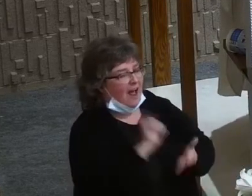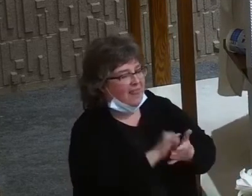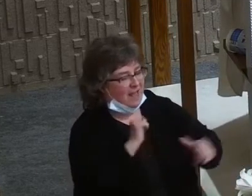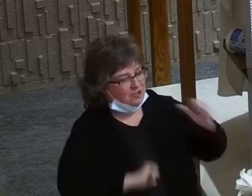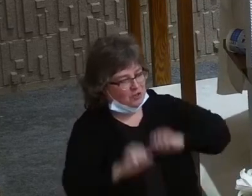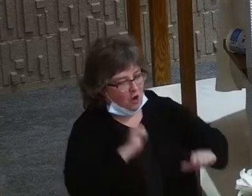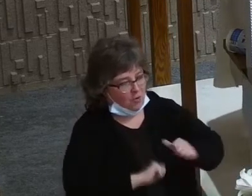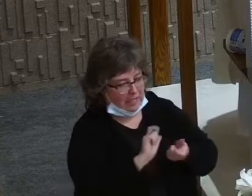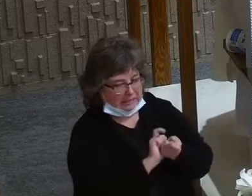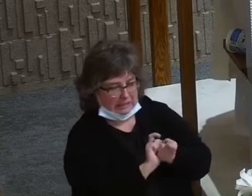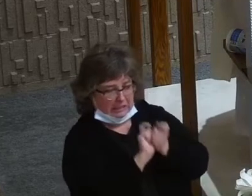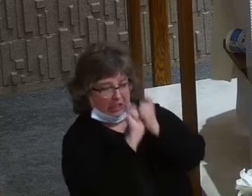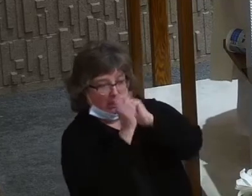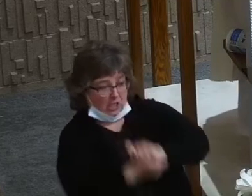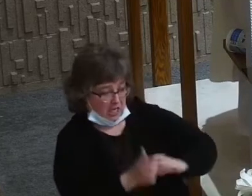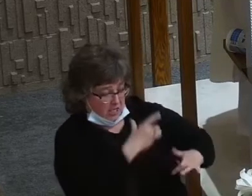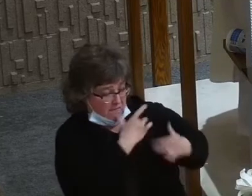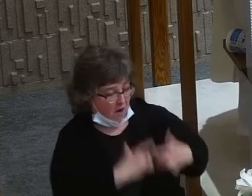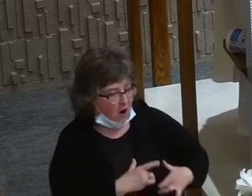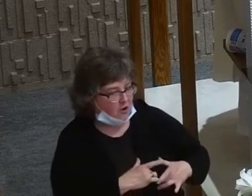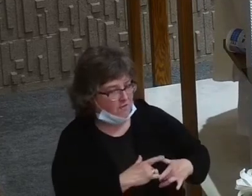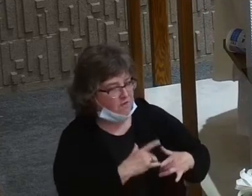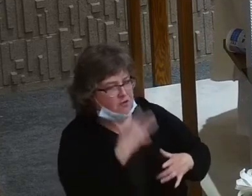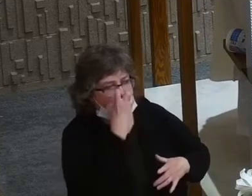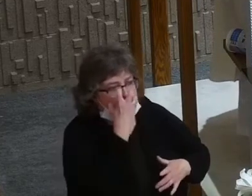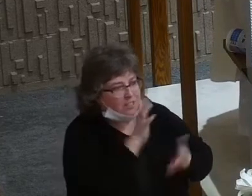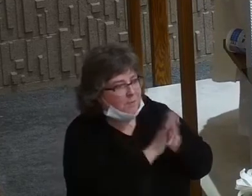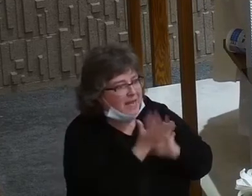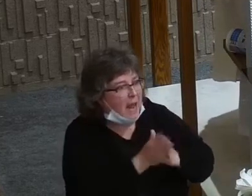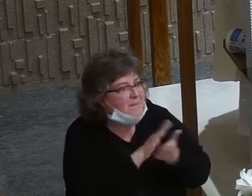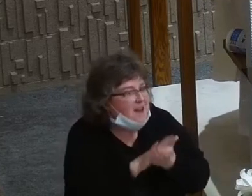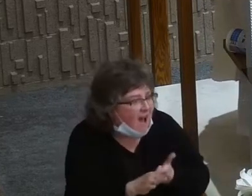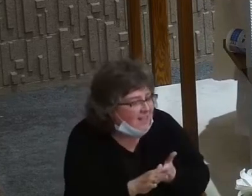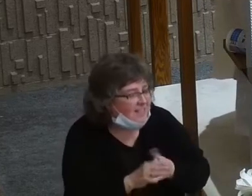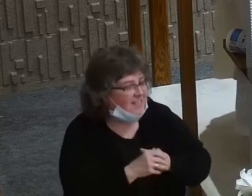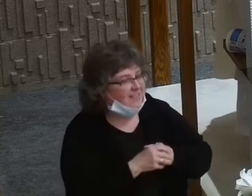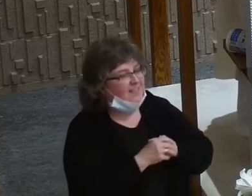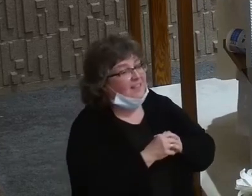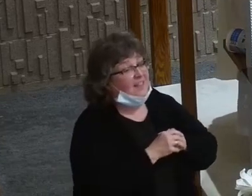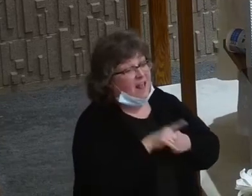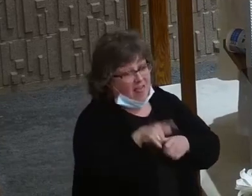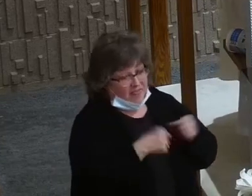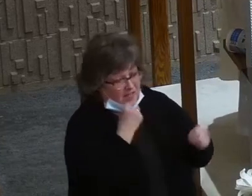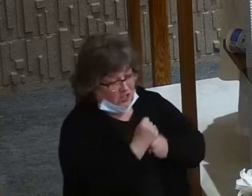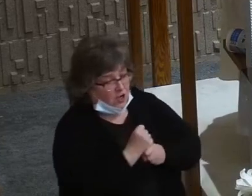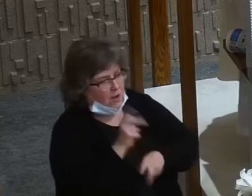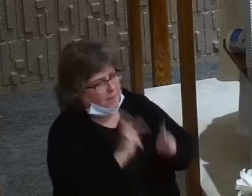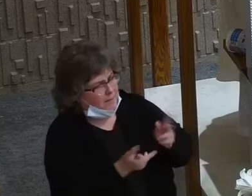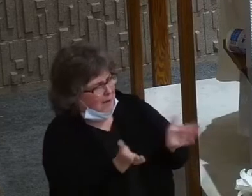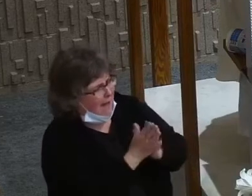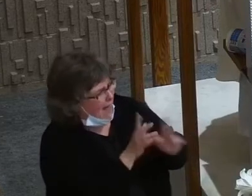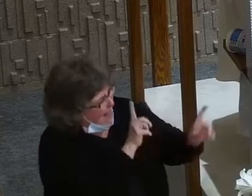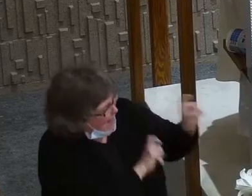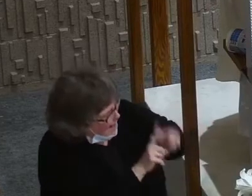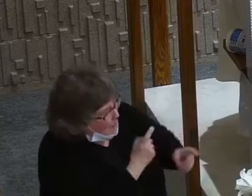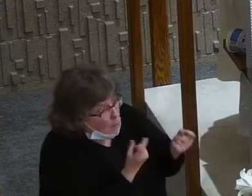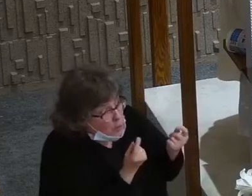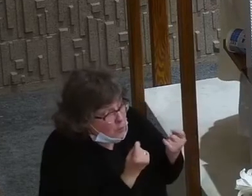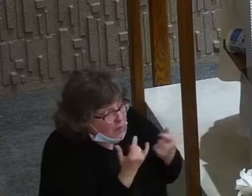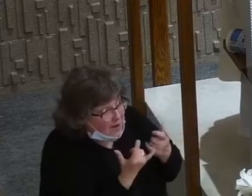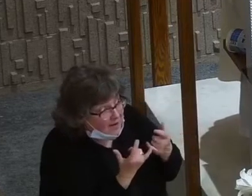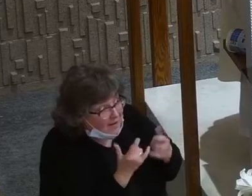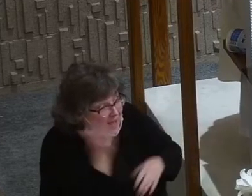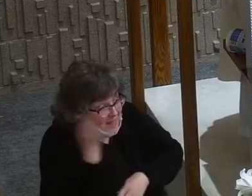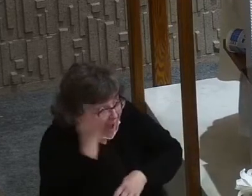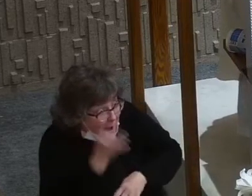and transformed the heart of the Grinch. Well, this year, a few people have asked me what we're going to